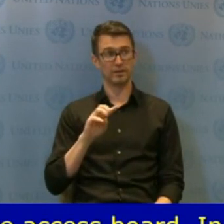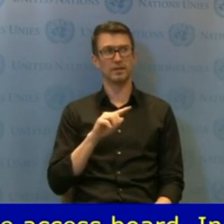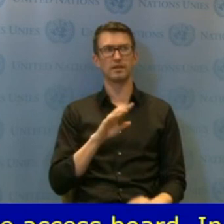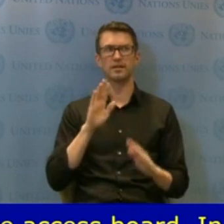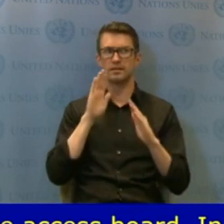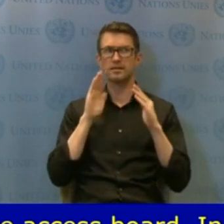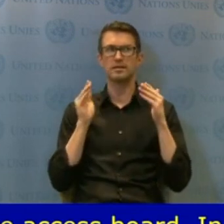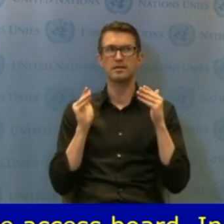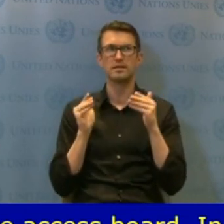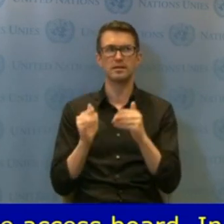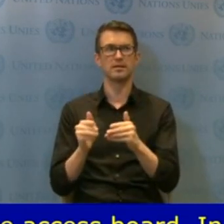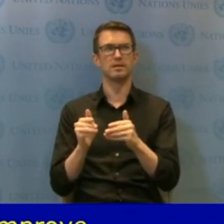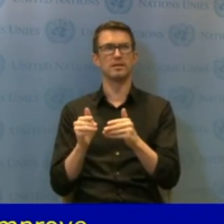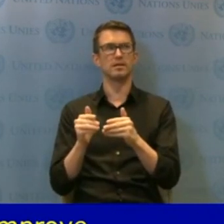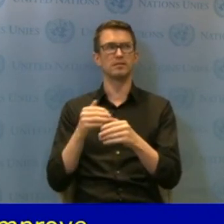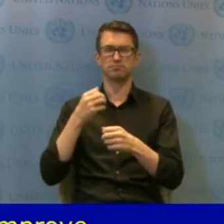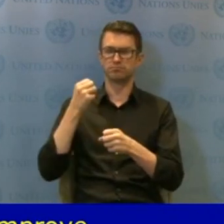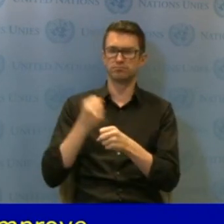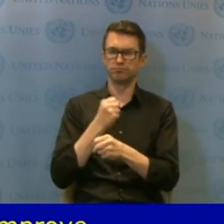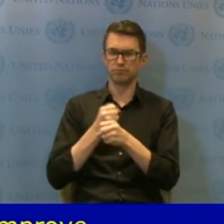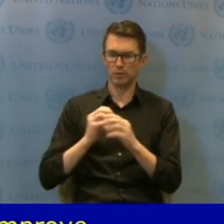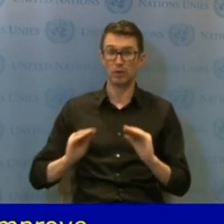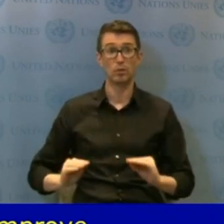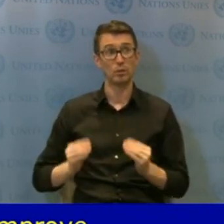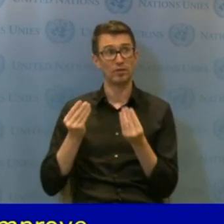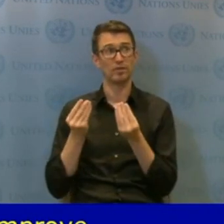Muchísimas gracias. Thank you.